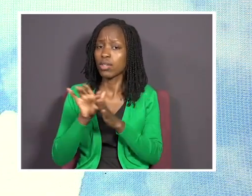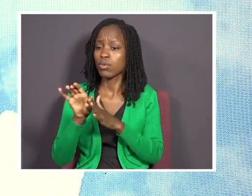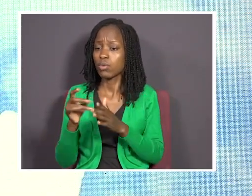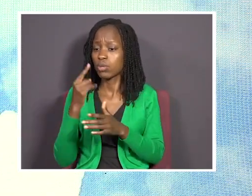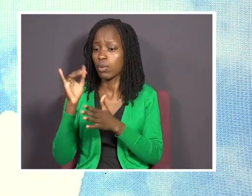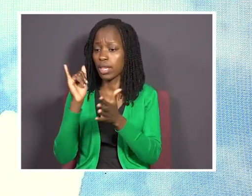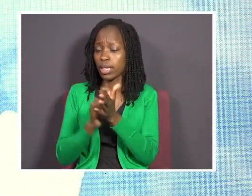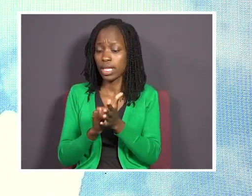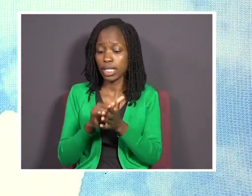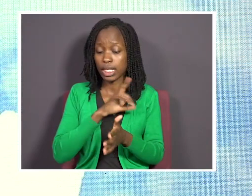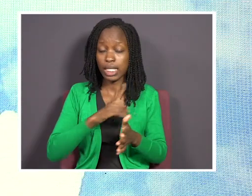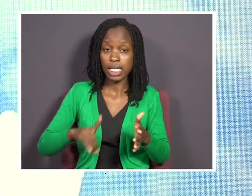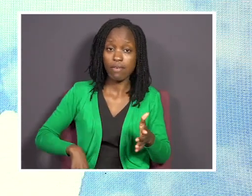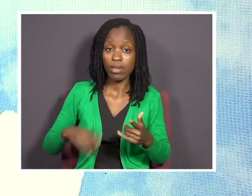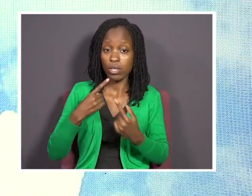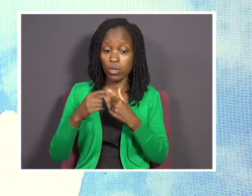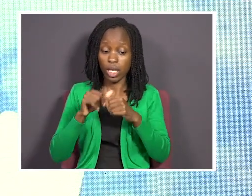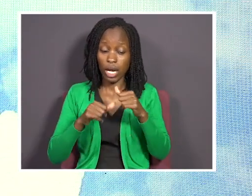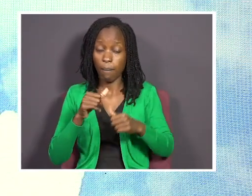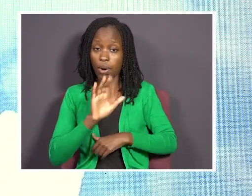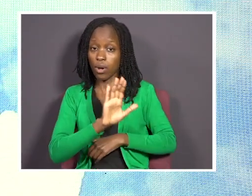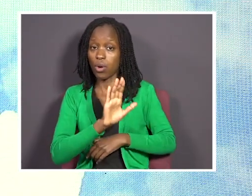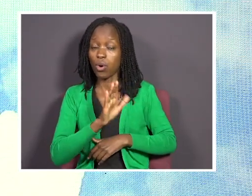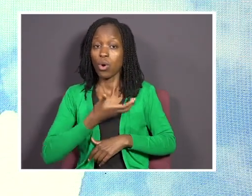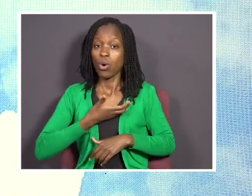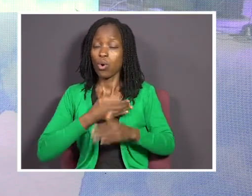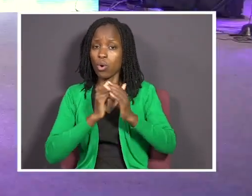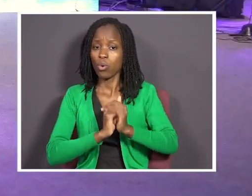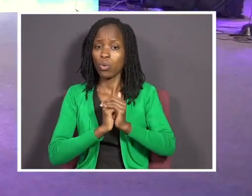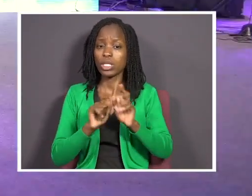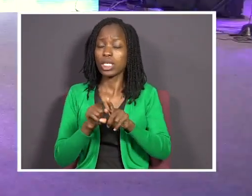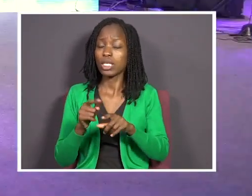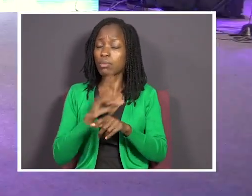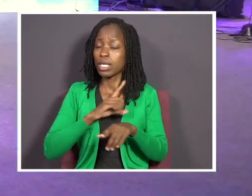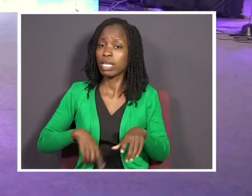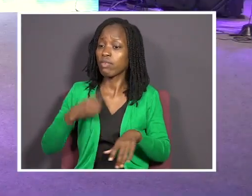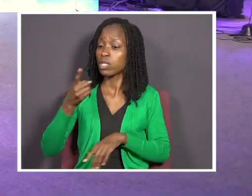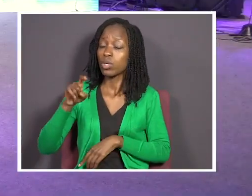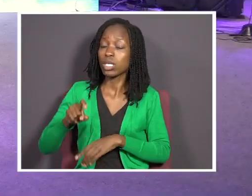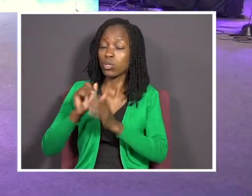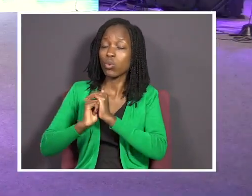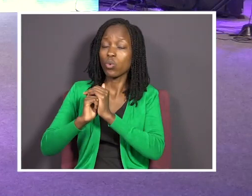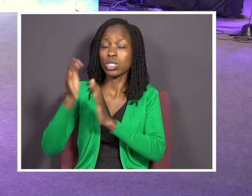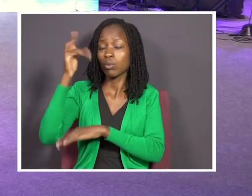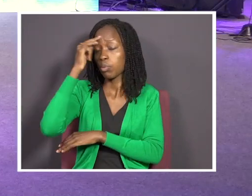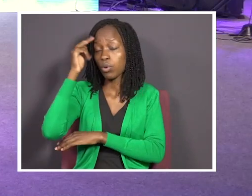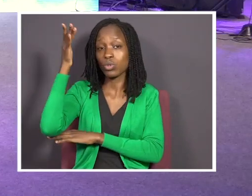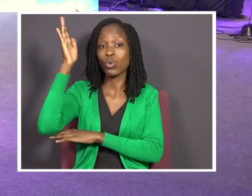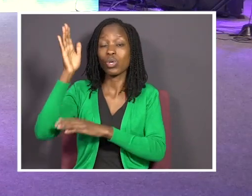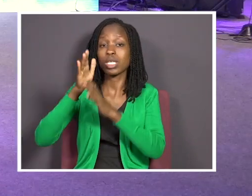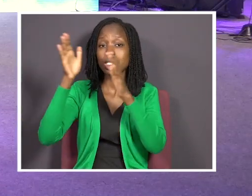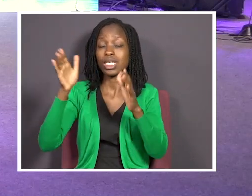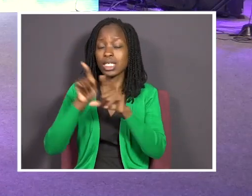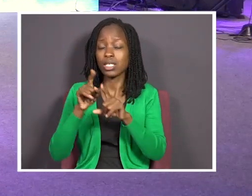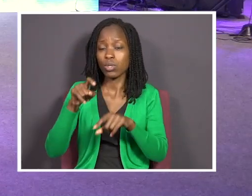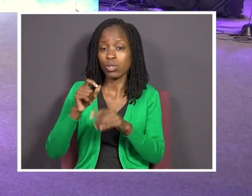personalized. David is talking about his worship, and he is saying that we should worship God for his greatness. He says we